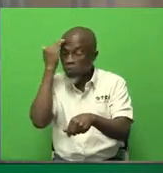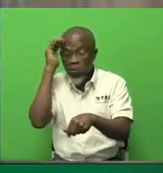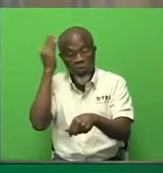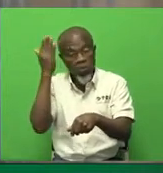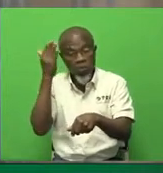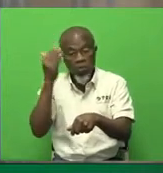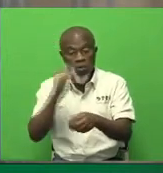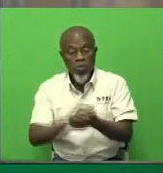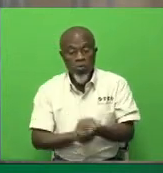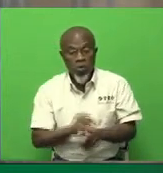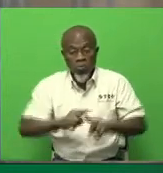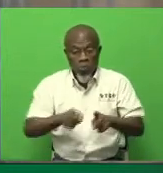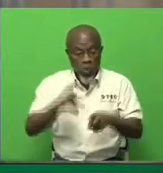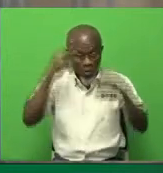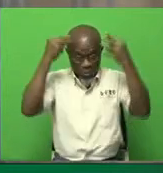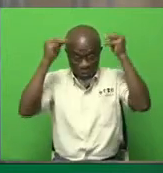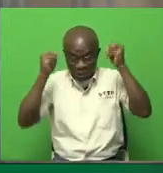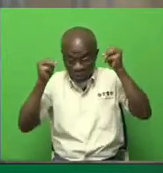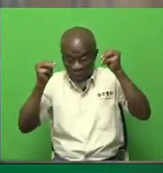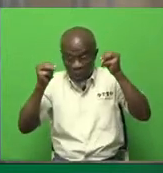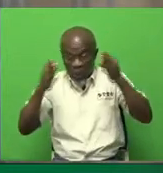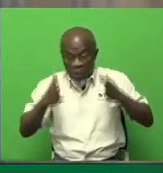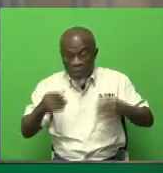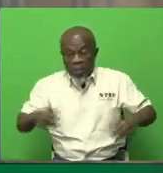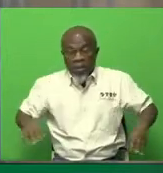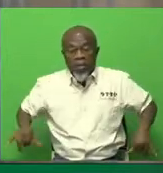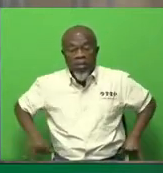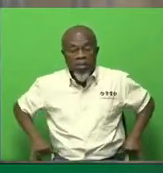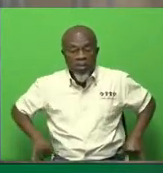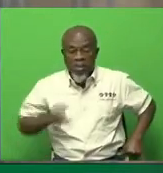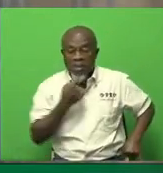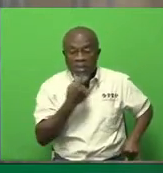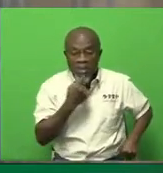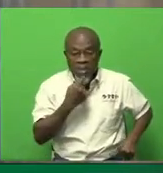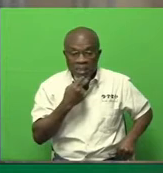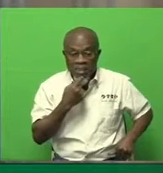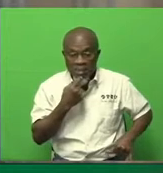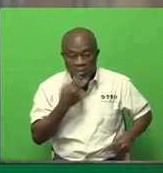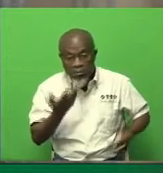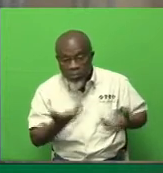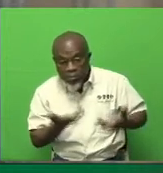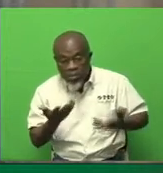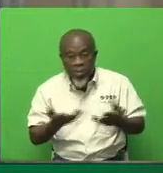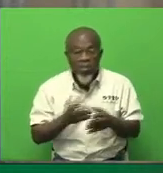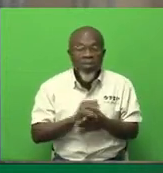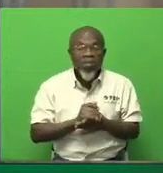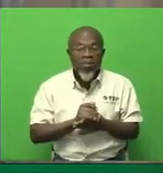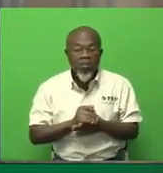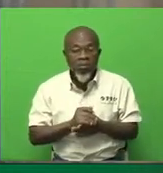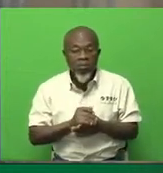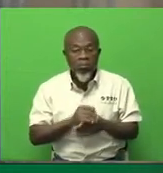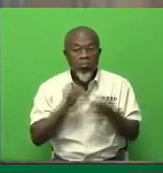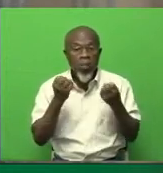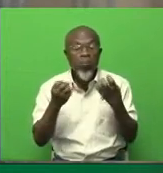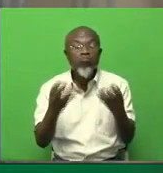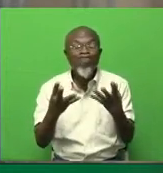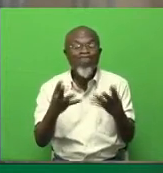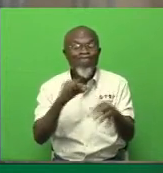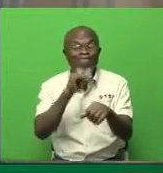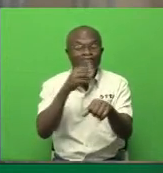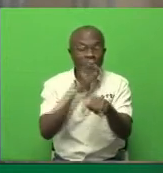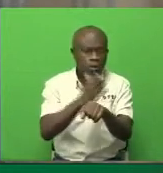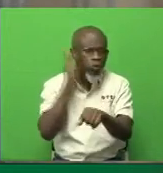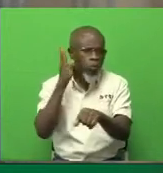declares that about 4 500 new jobs will be created whenever a park becomes